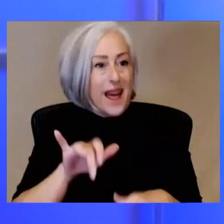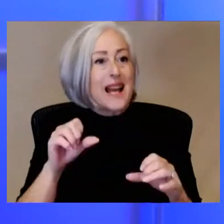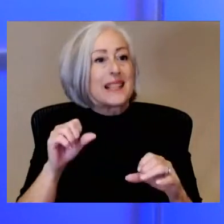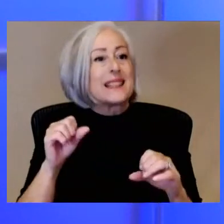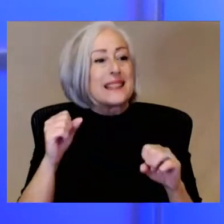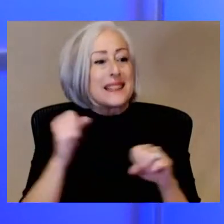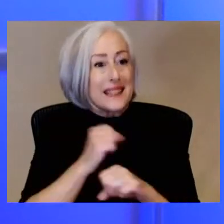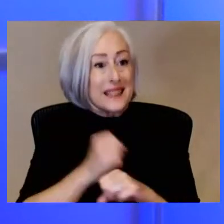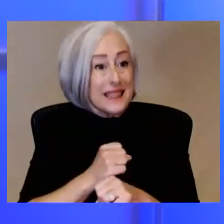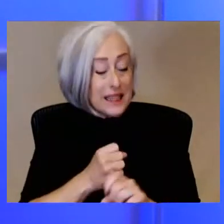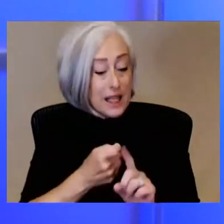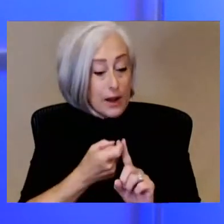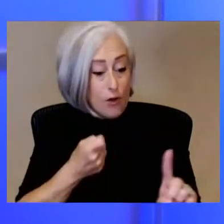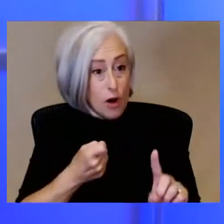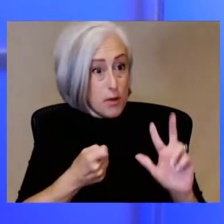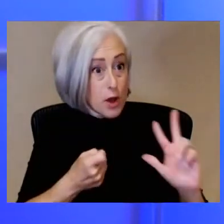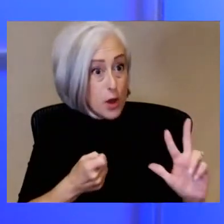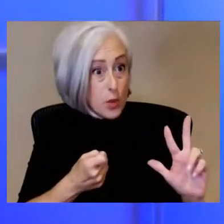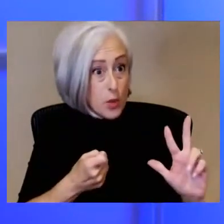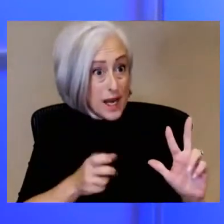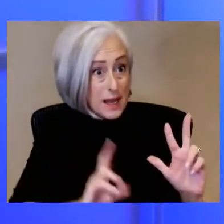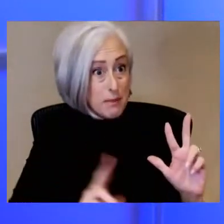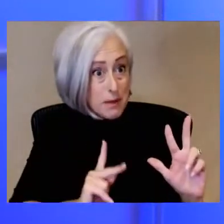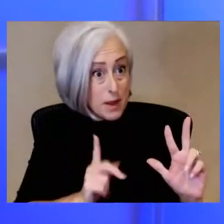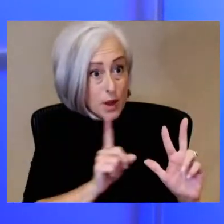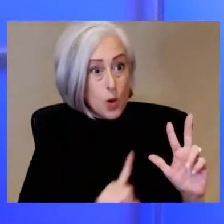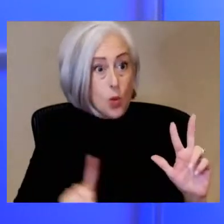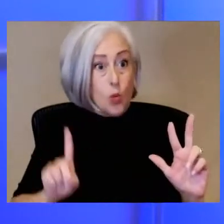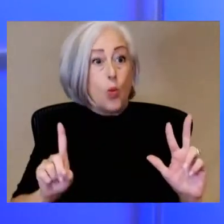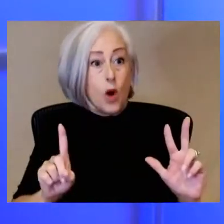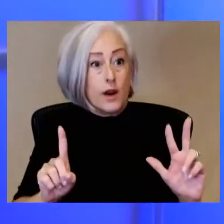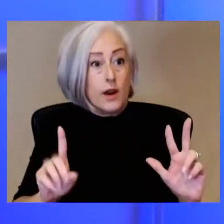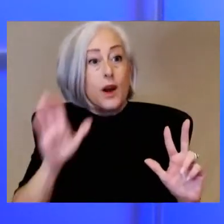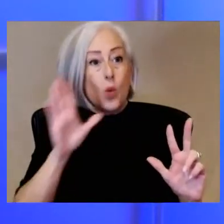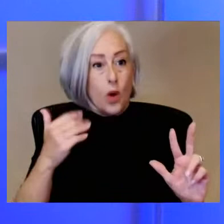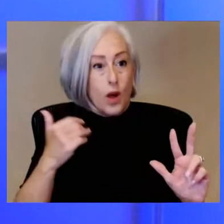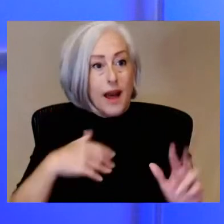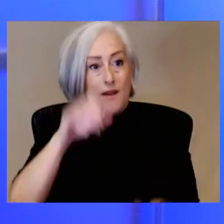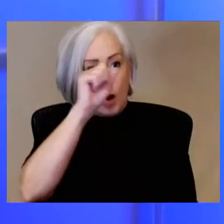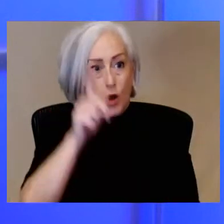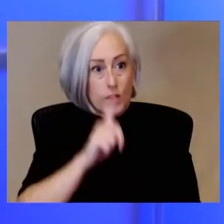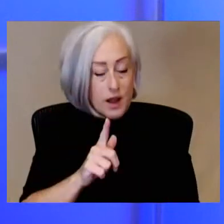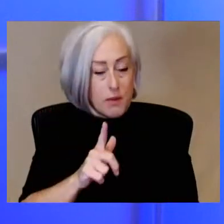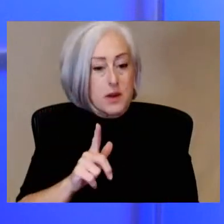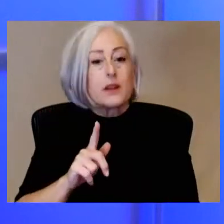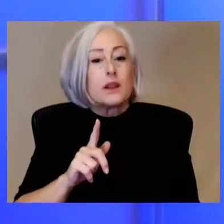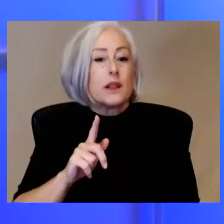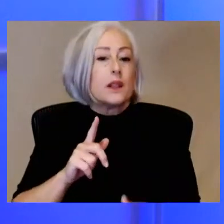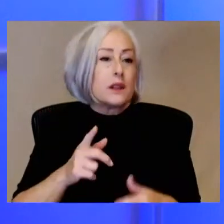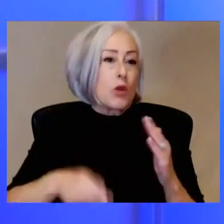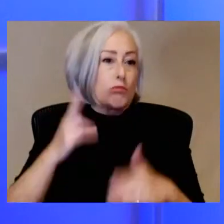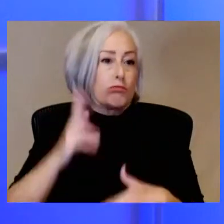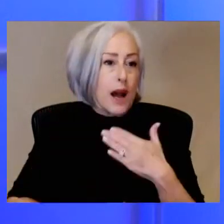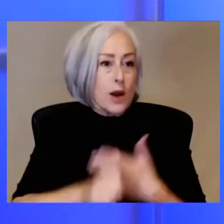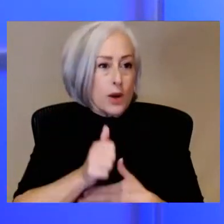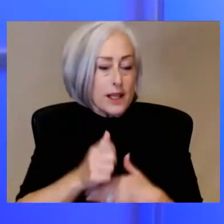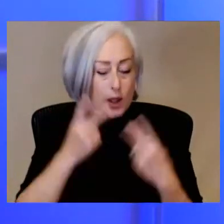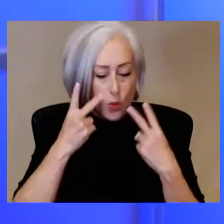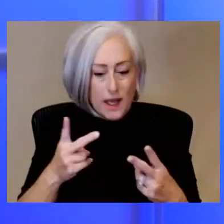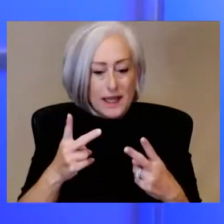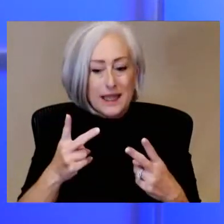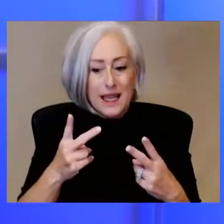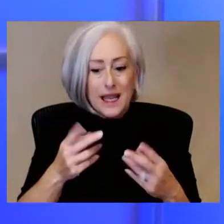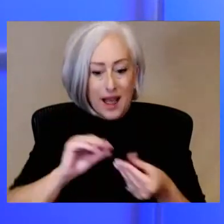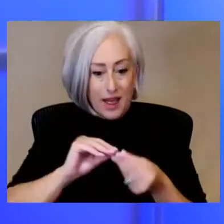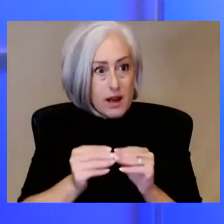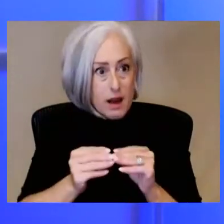are have Alzheimer's and therefore at very high risk, we're seeing a big increase in the numbers of people